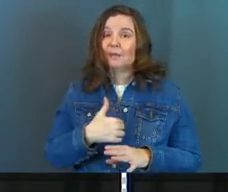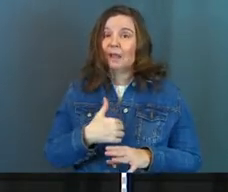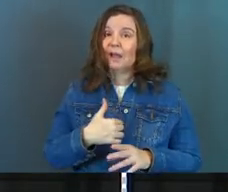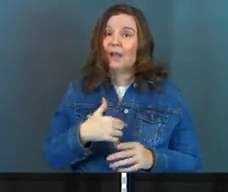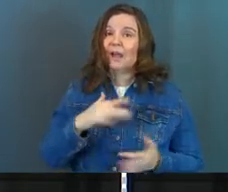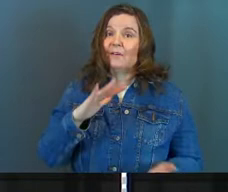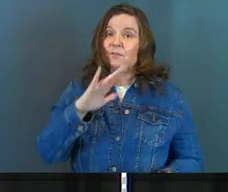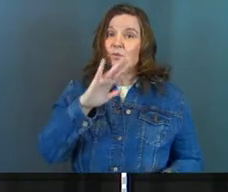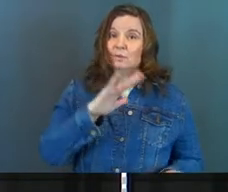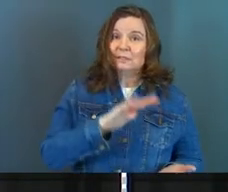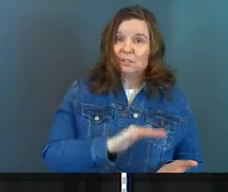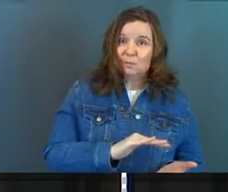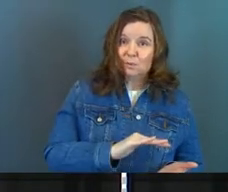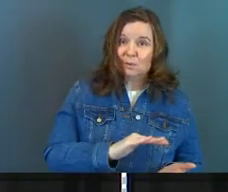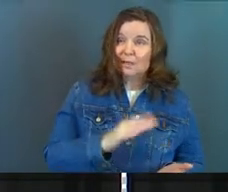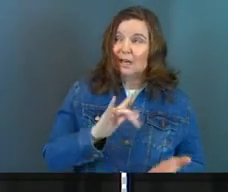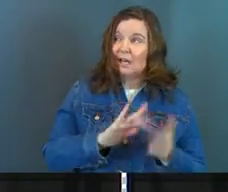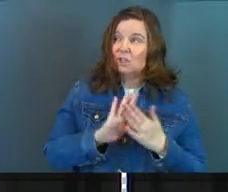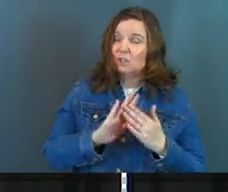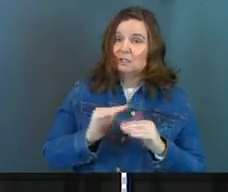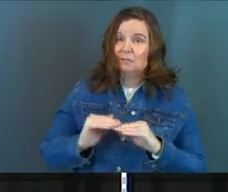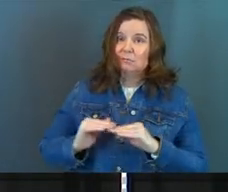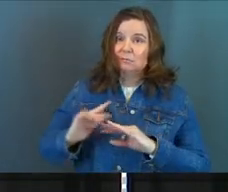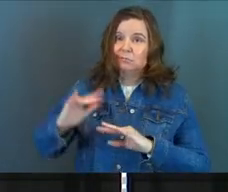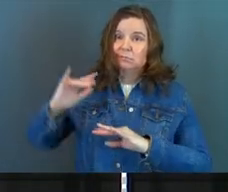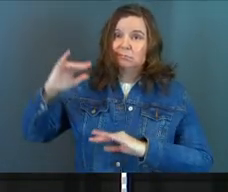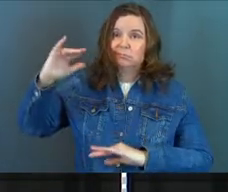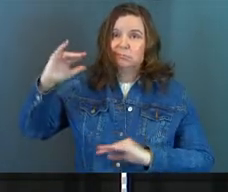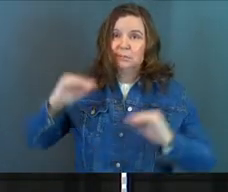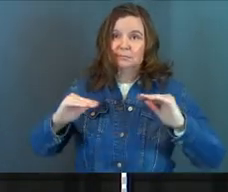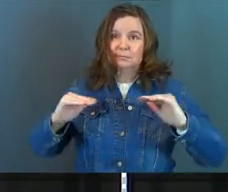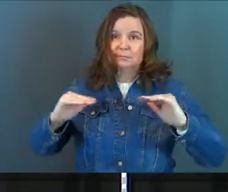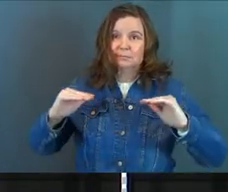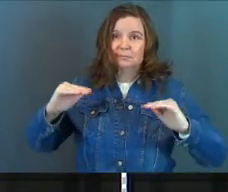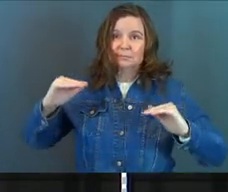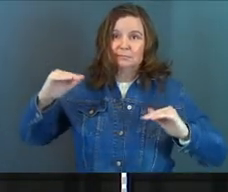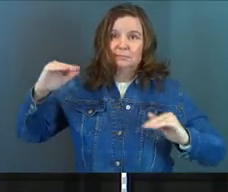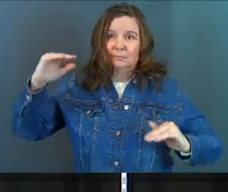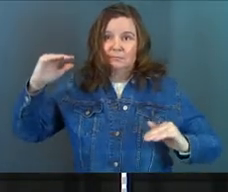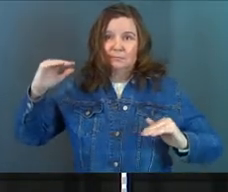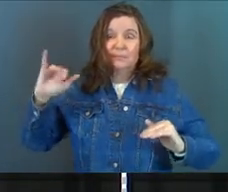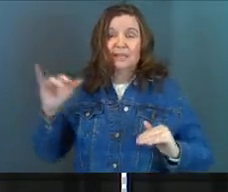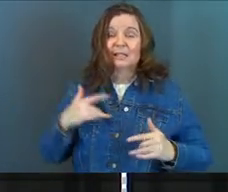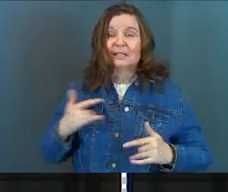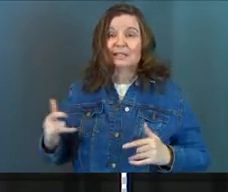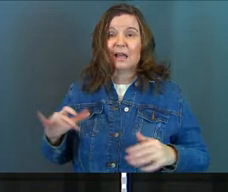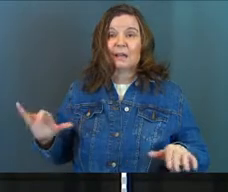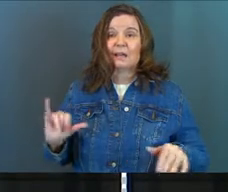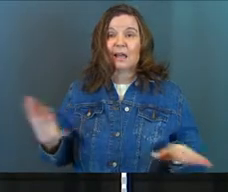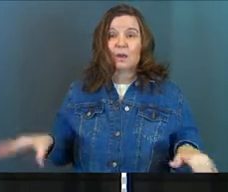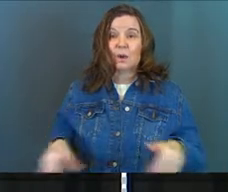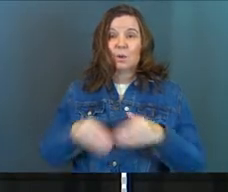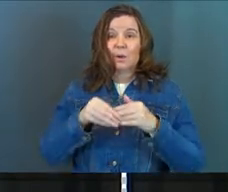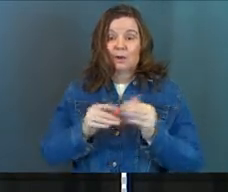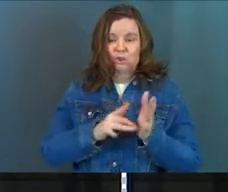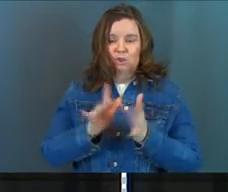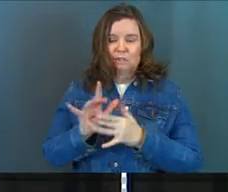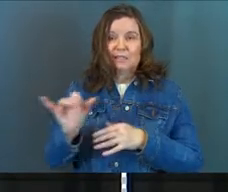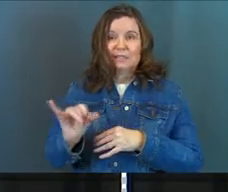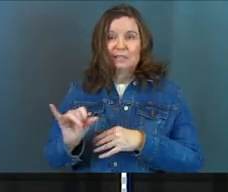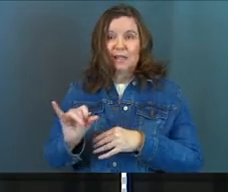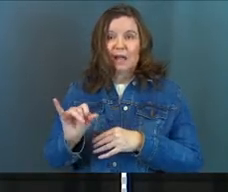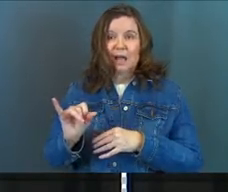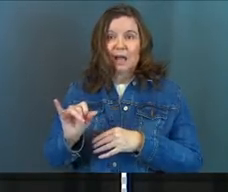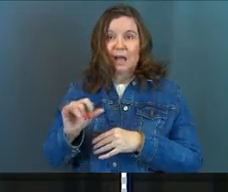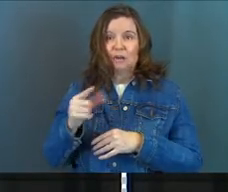got to decrease, and Jesus has got to increase. And he's like, you know what, it's like a wedding, and Jesus is like